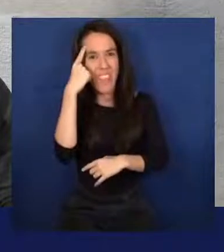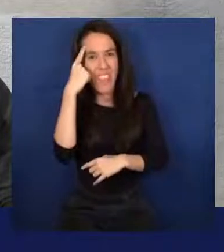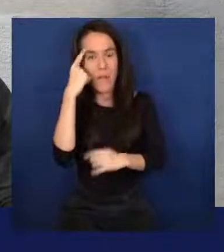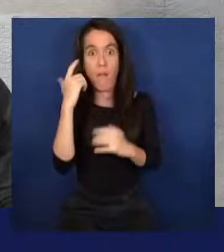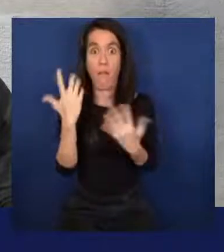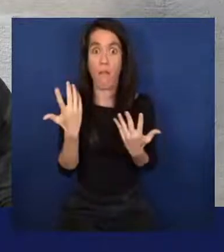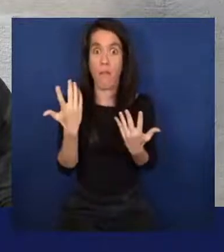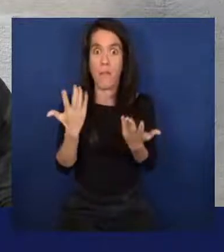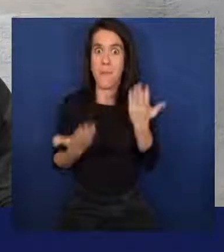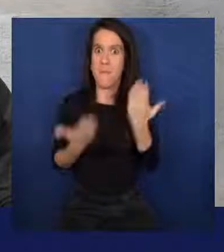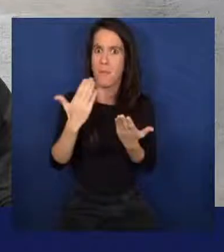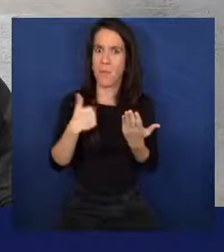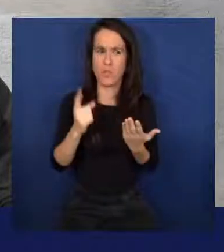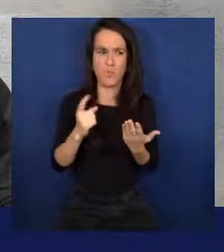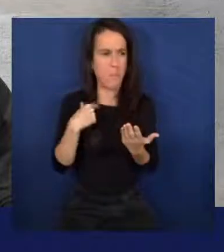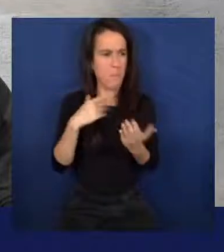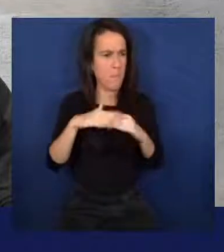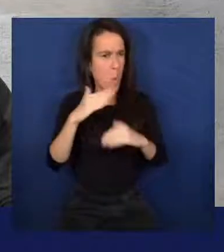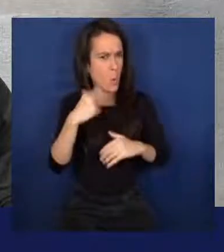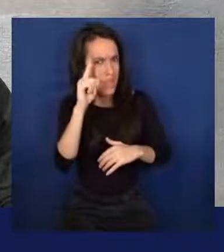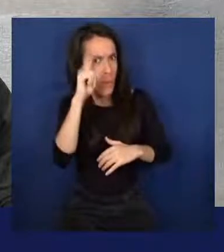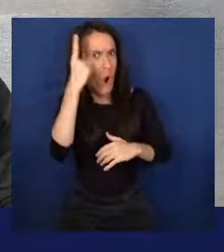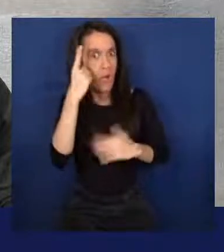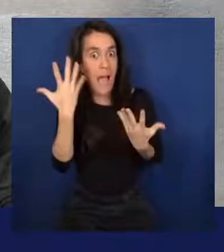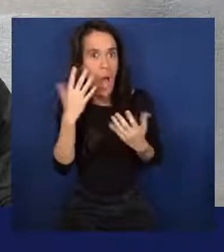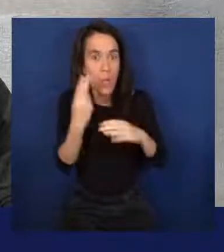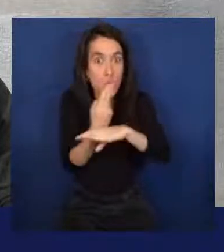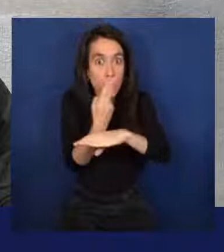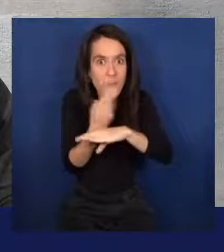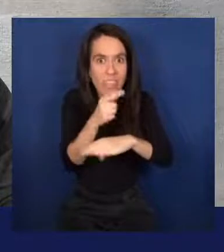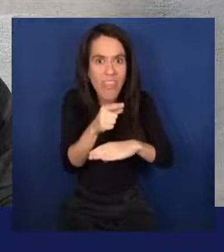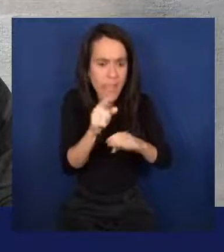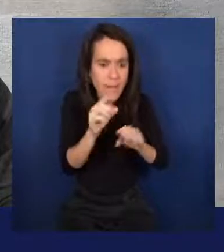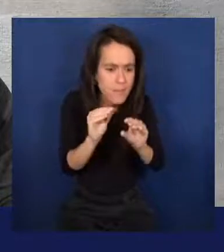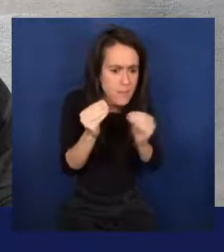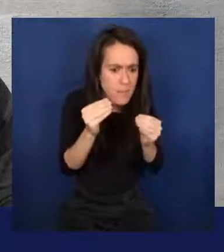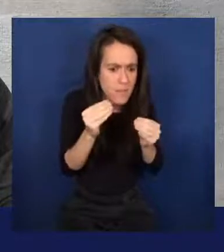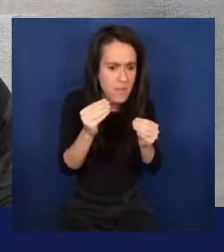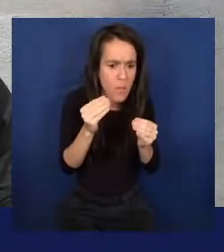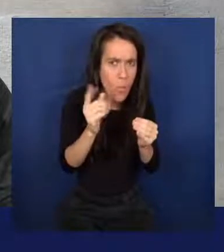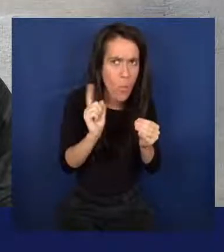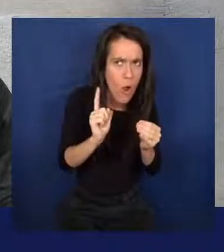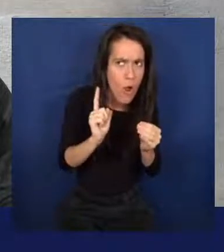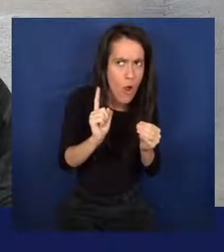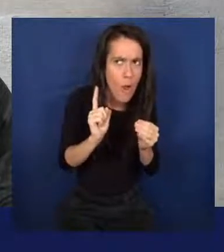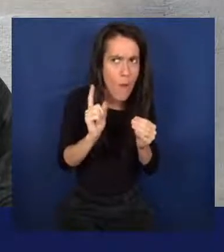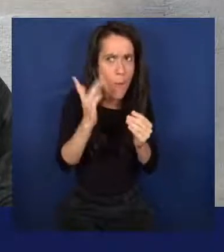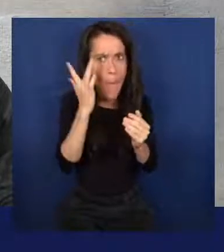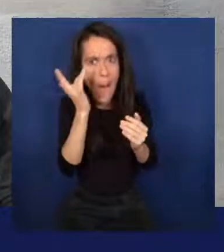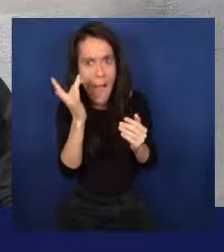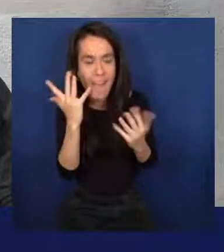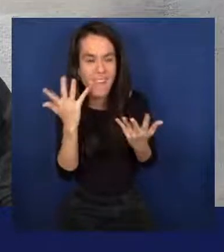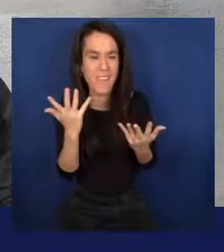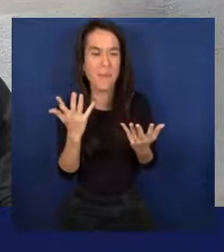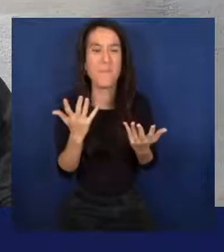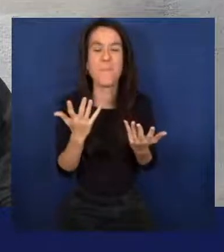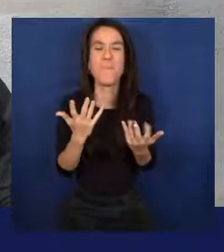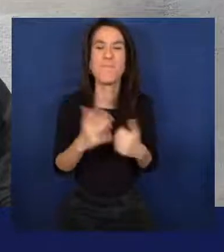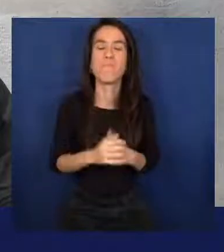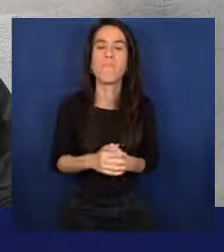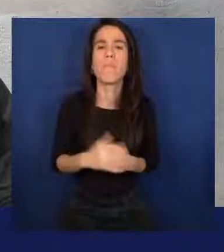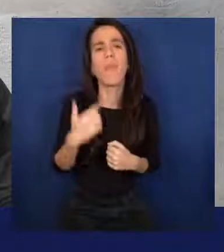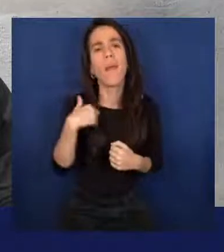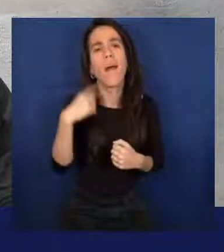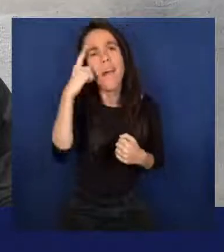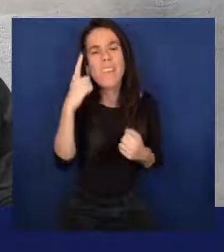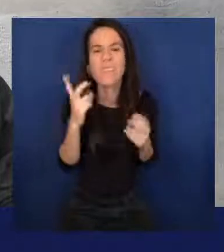we should be smarter about how these things are used and why and when and where. But that's also pretty normal in human civilization.